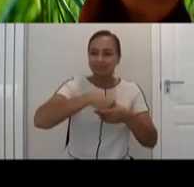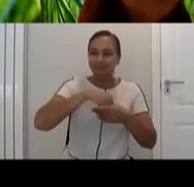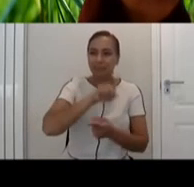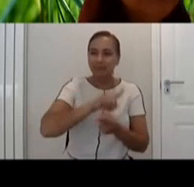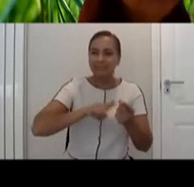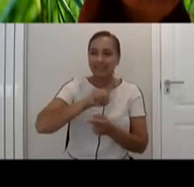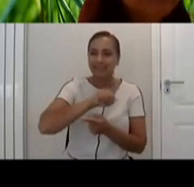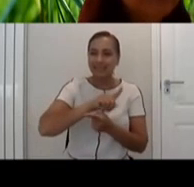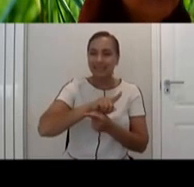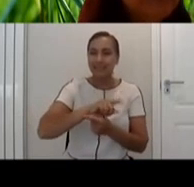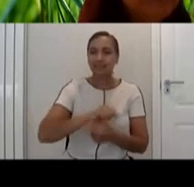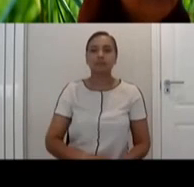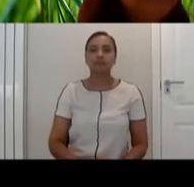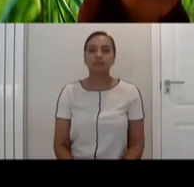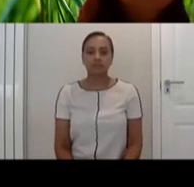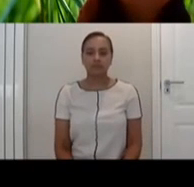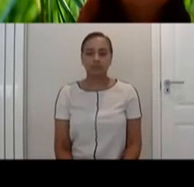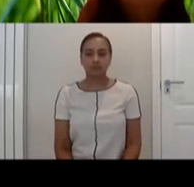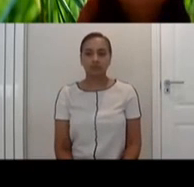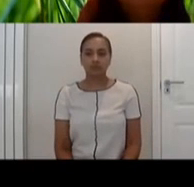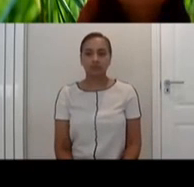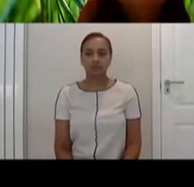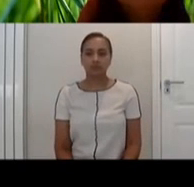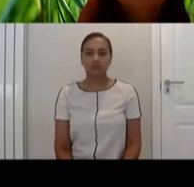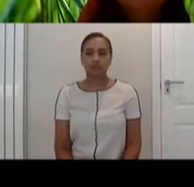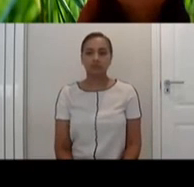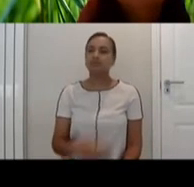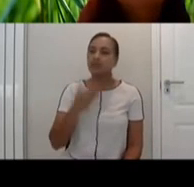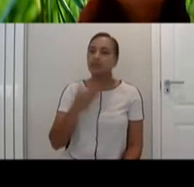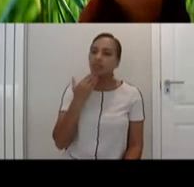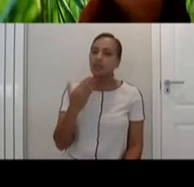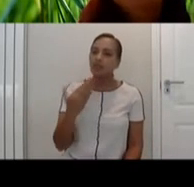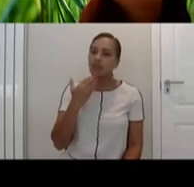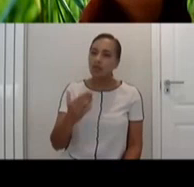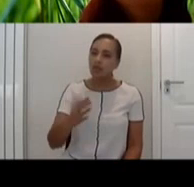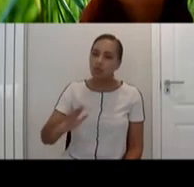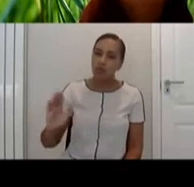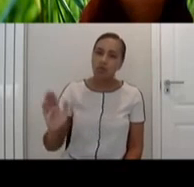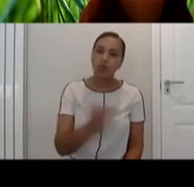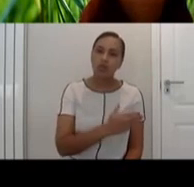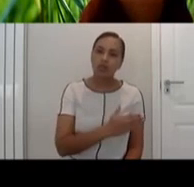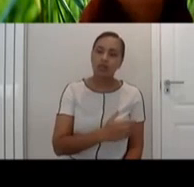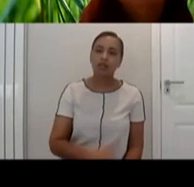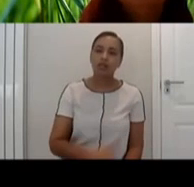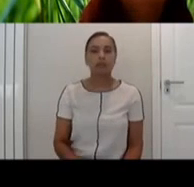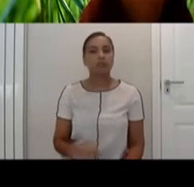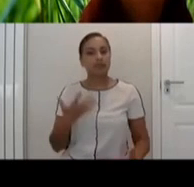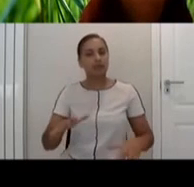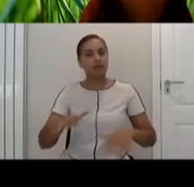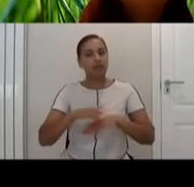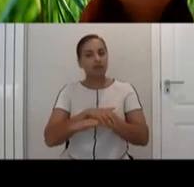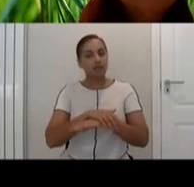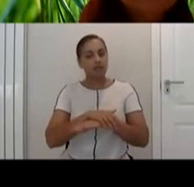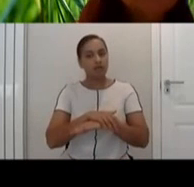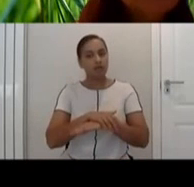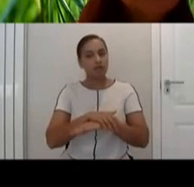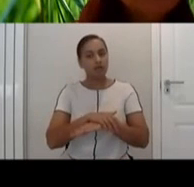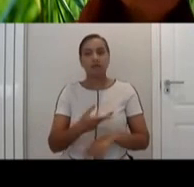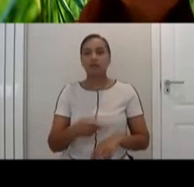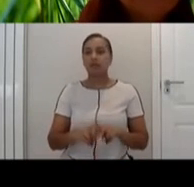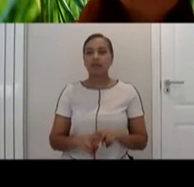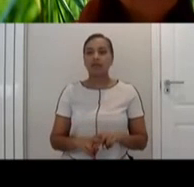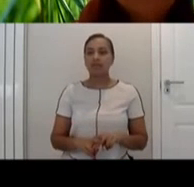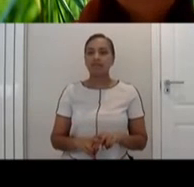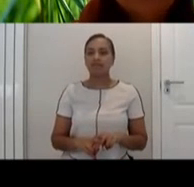pass the word around. And I will say again, thank you for everyone. I think I've covered everything. And if we didn't get a chance